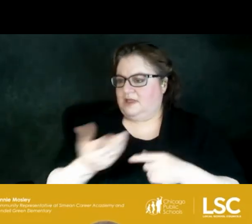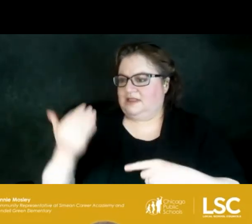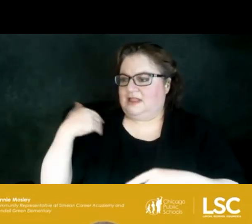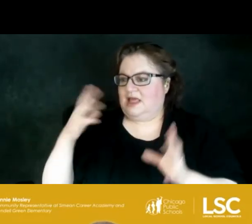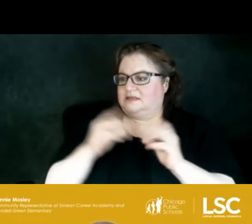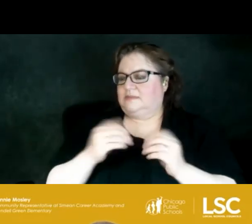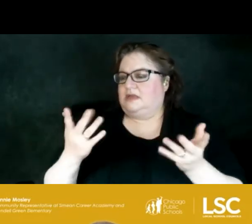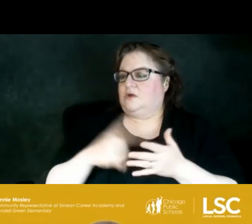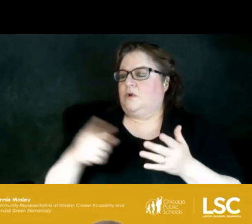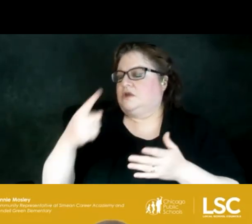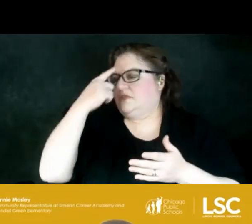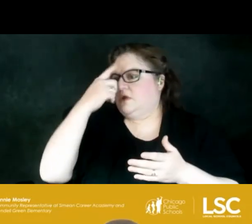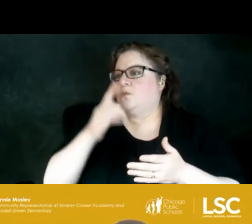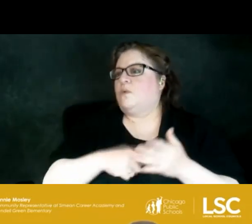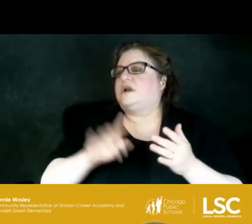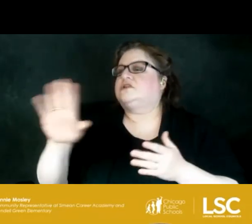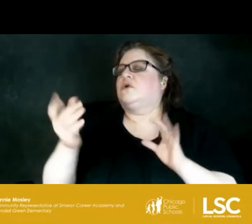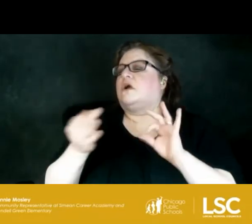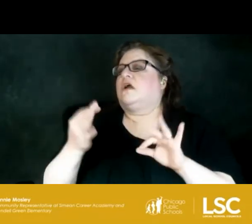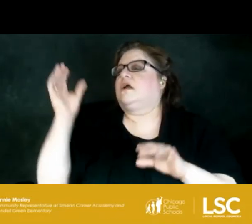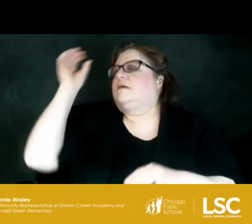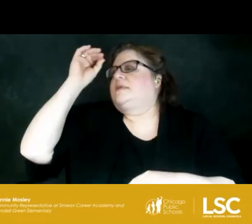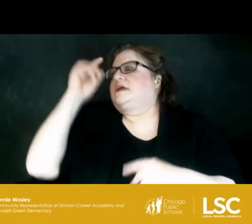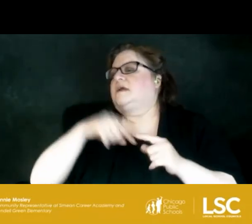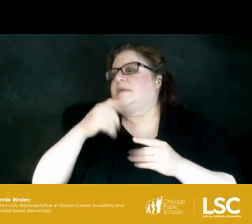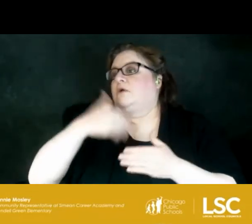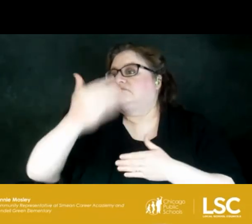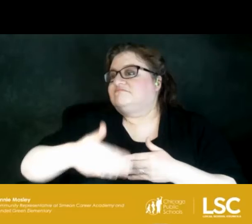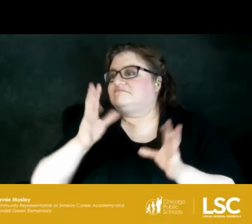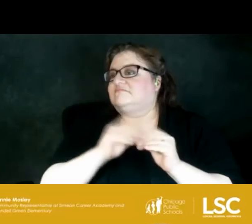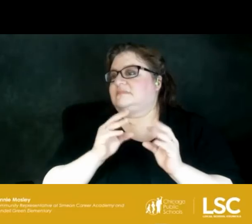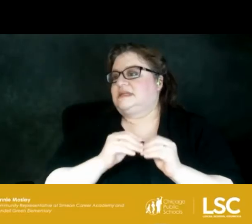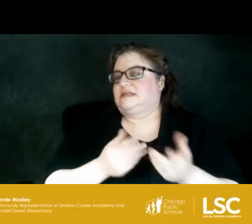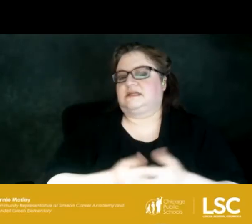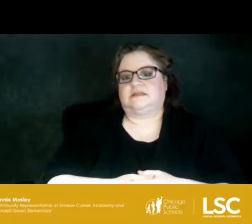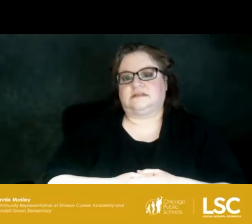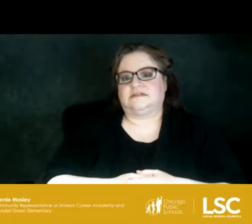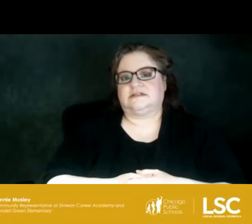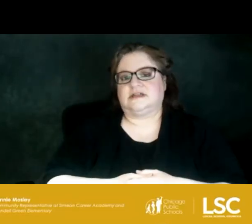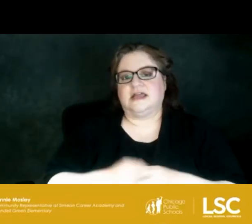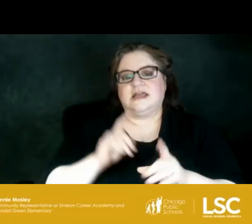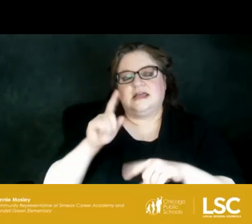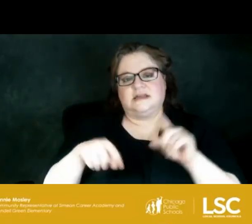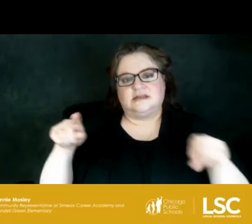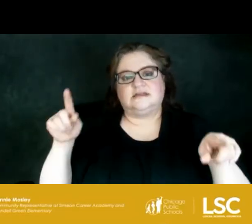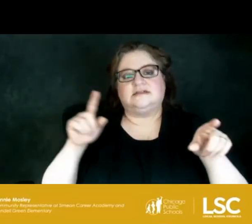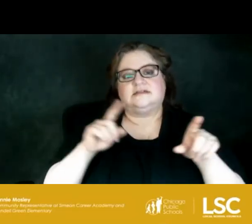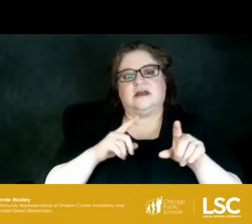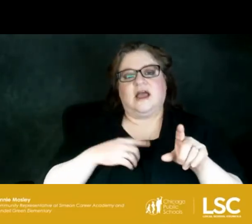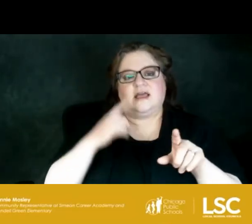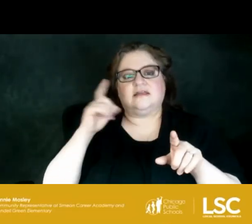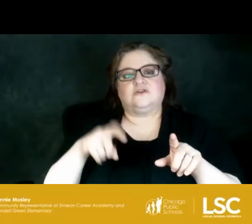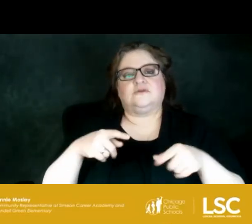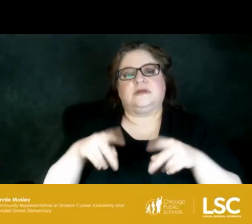do you think, or what are your opinions going into this next meeting? And, at different intervals, I think there should be